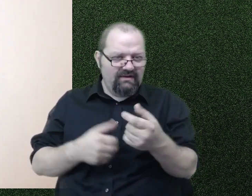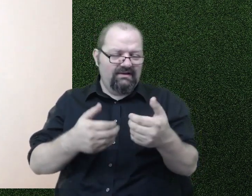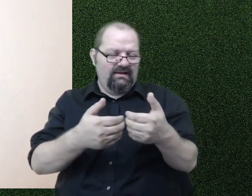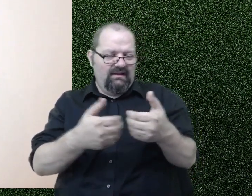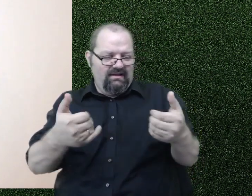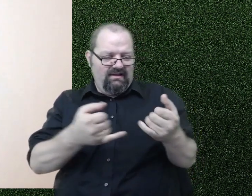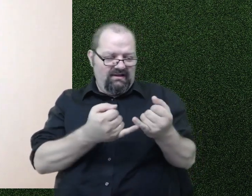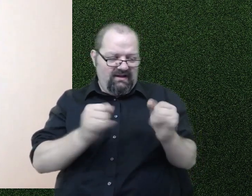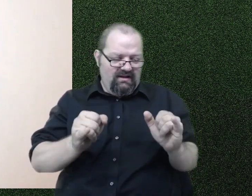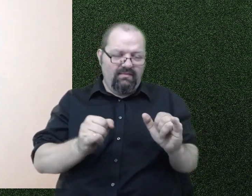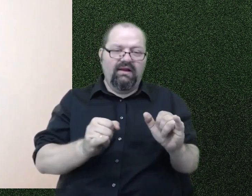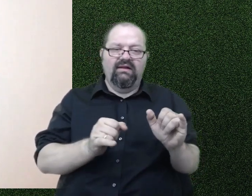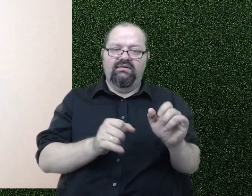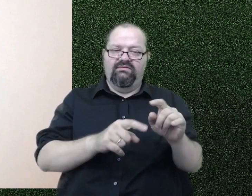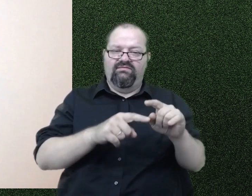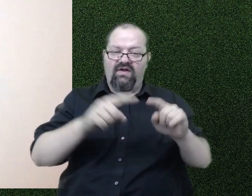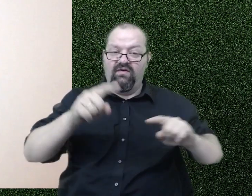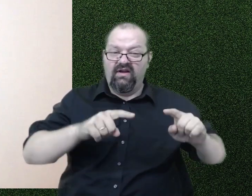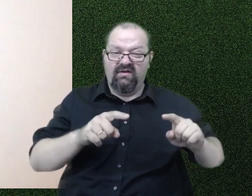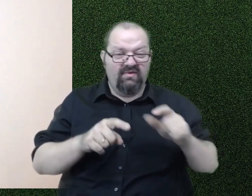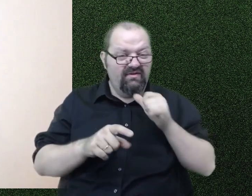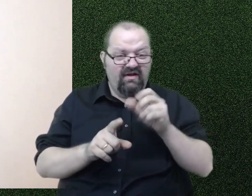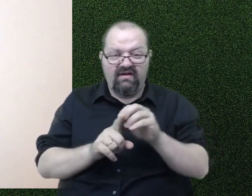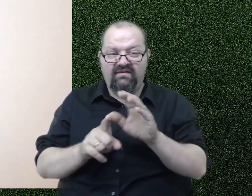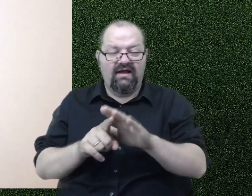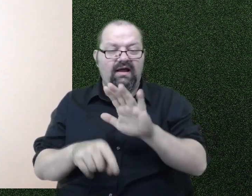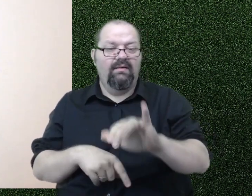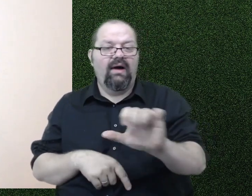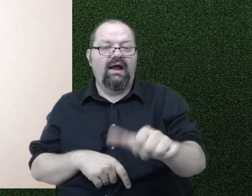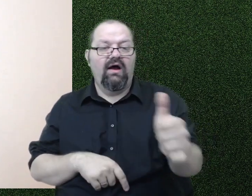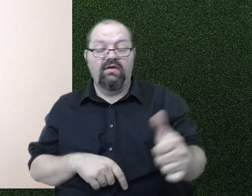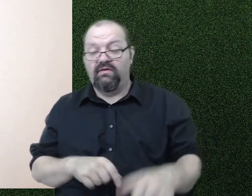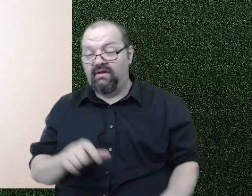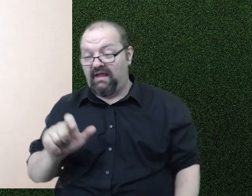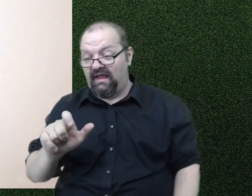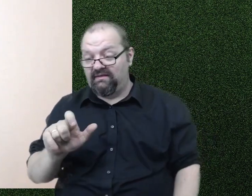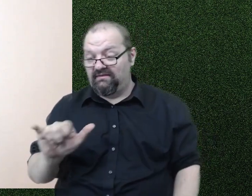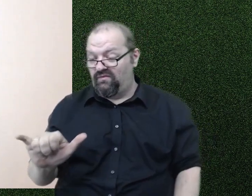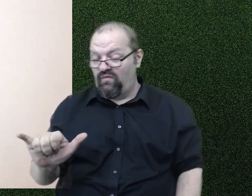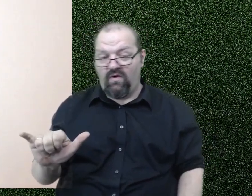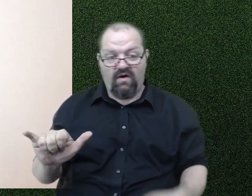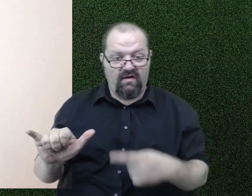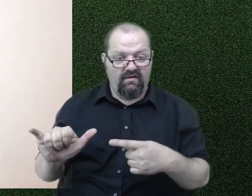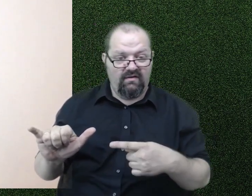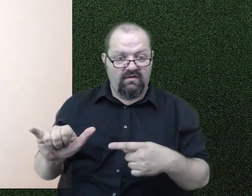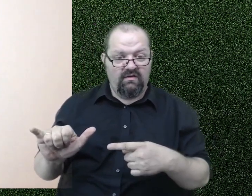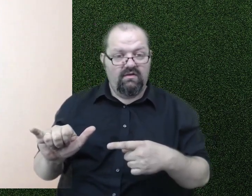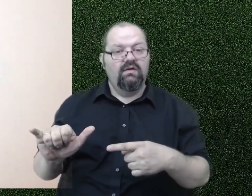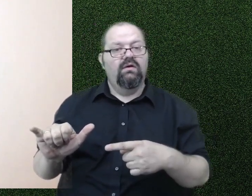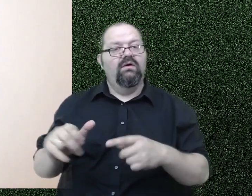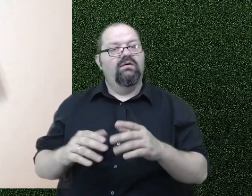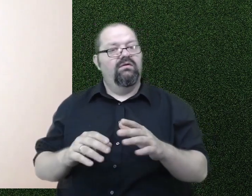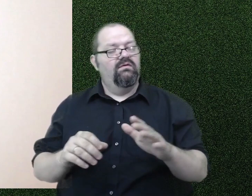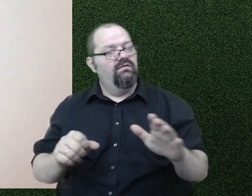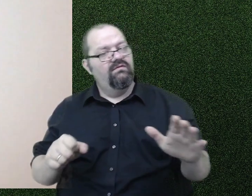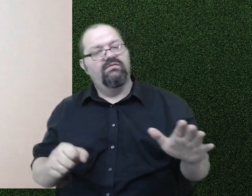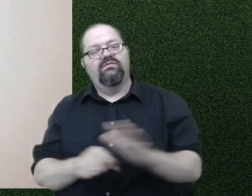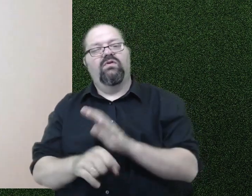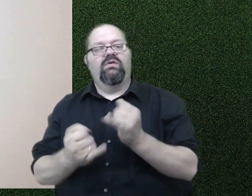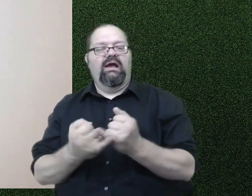affected by the other variables. Like the x direction and the y direction, those are completely independent of each